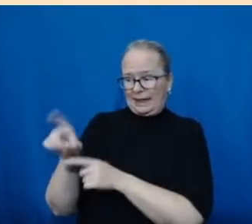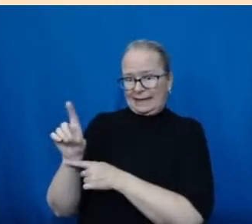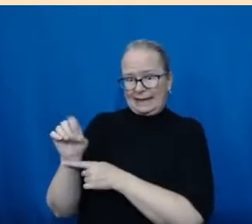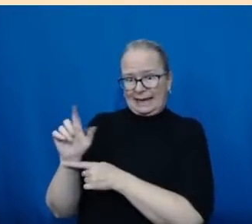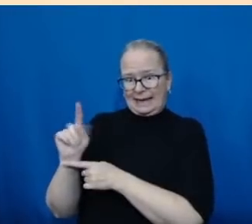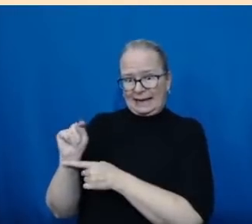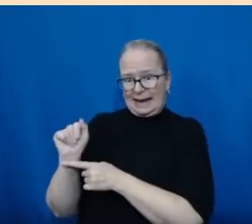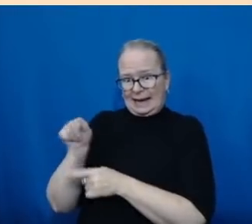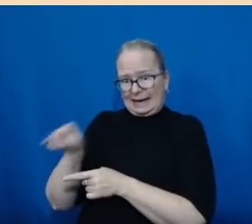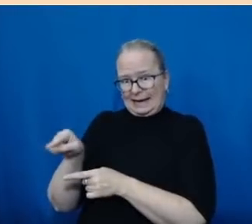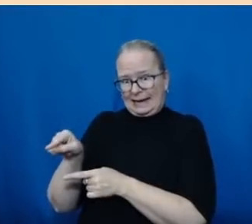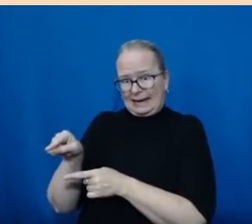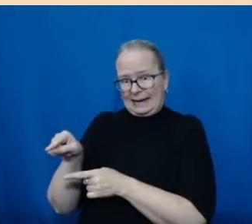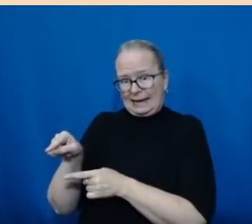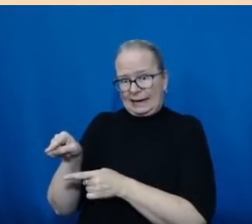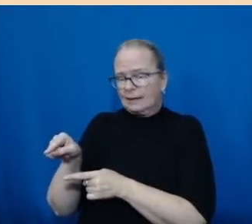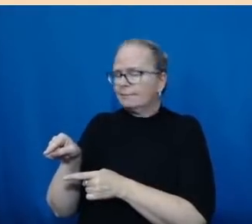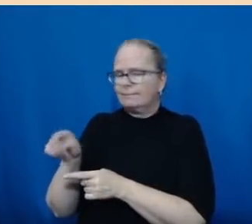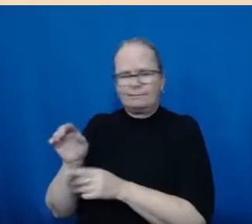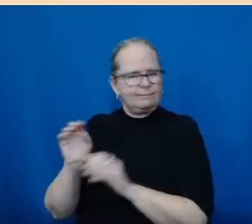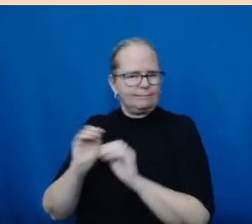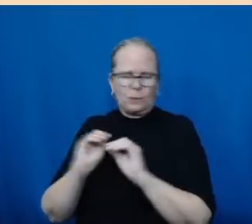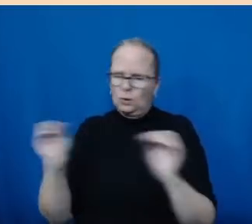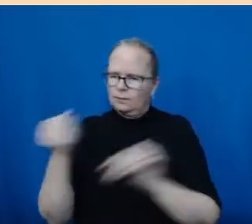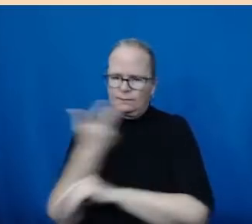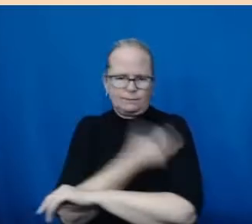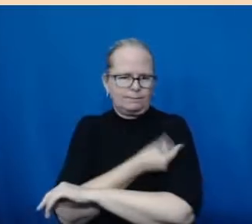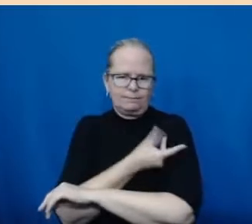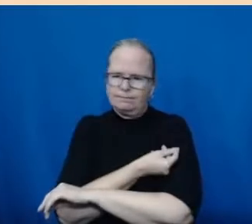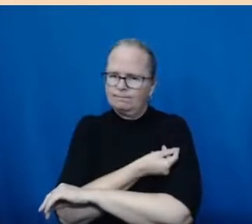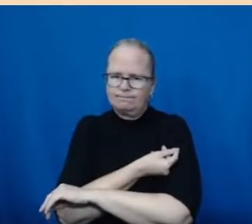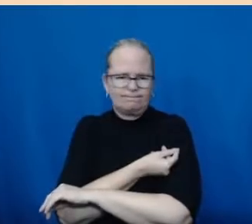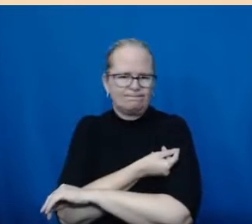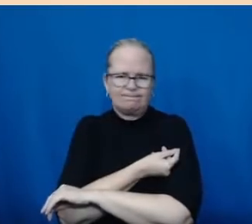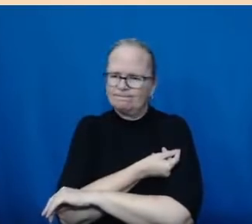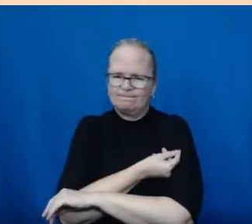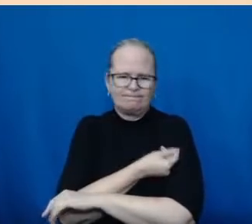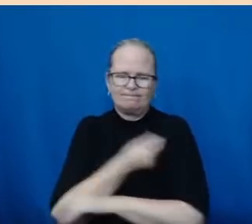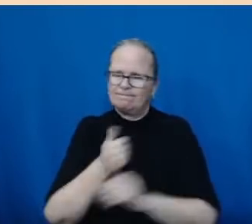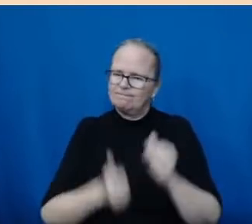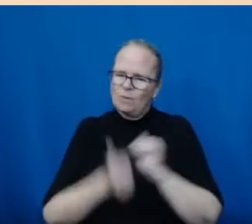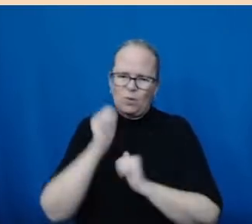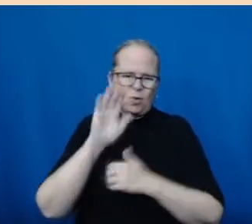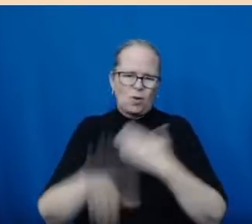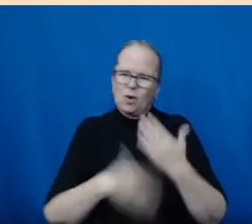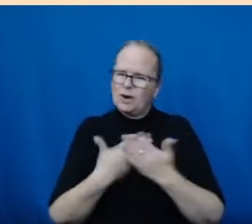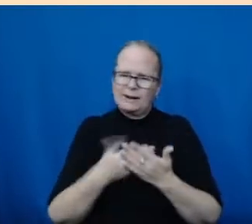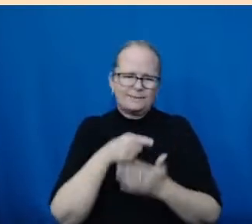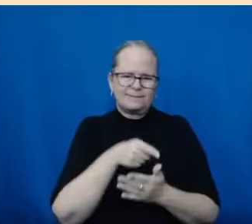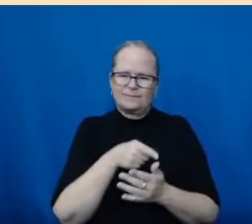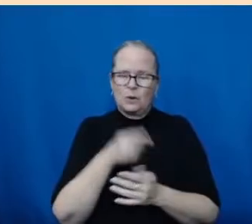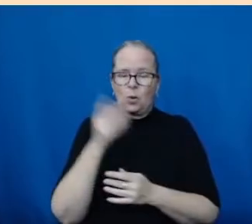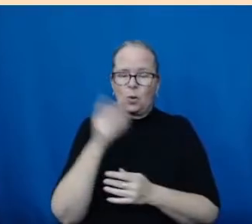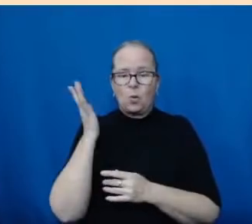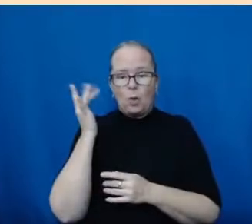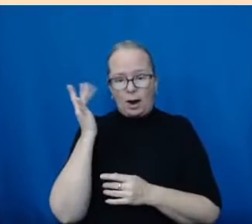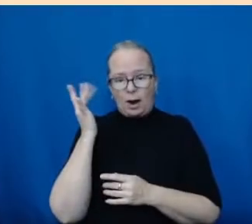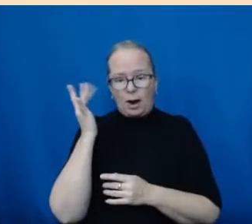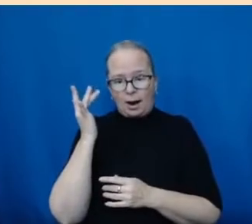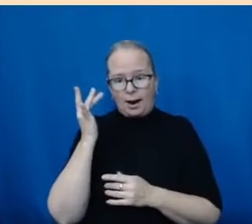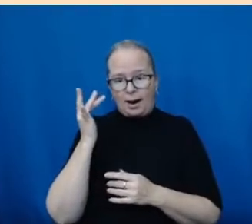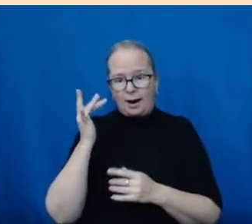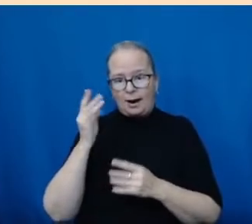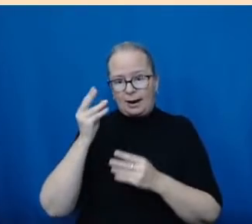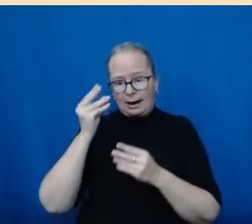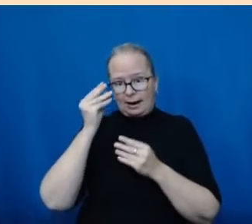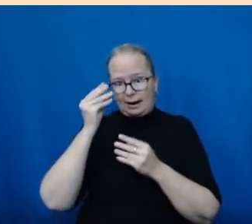as well, because we've got increasing data that supports the safety of vaccinations in pregnancy. So